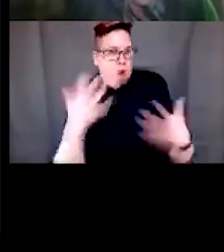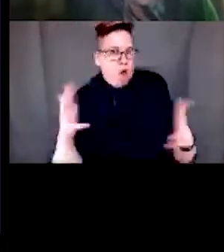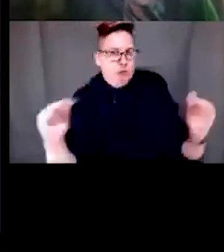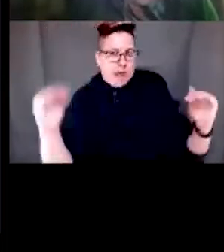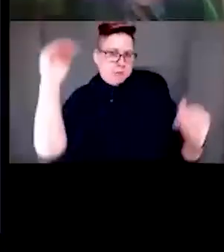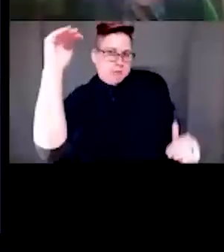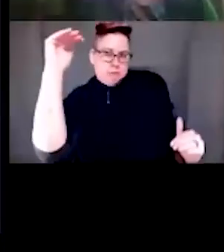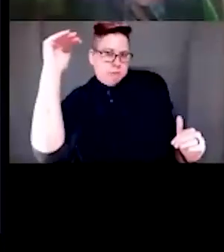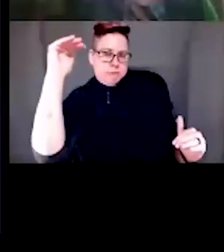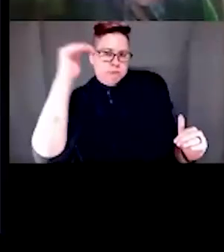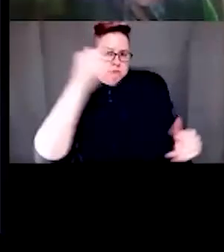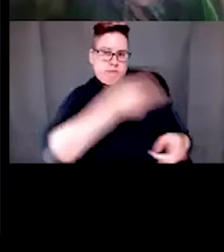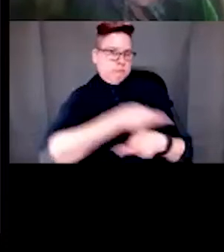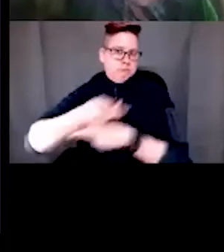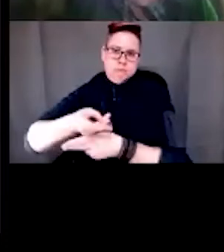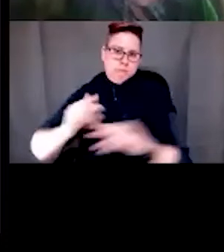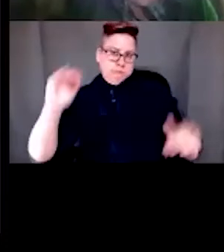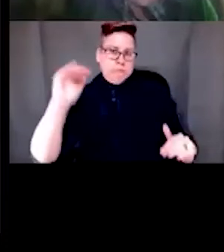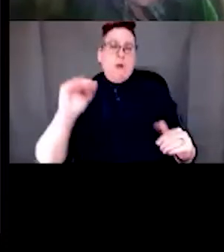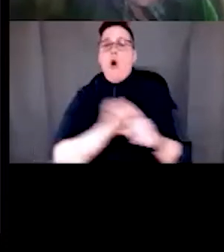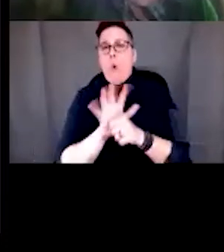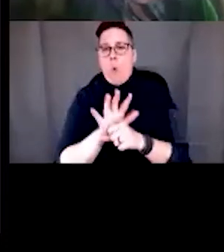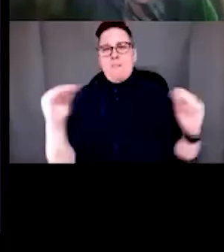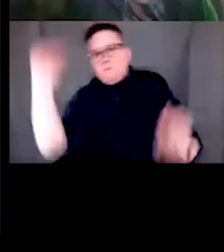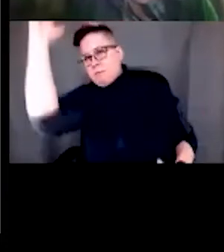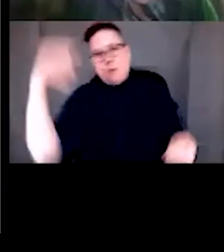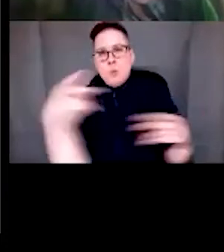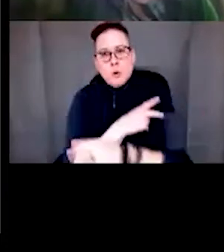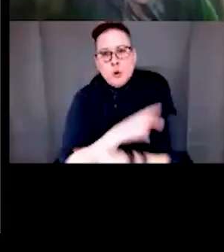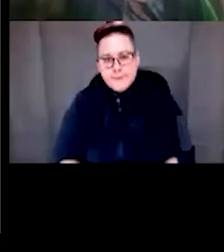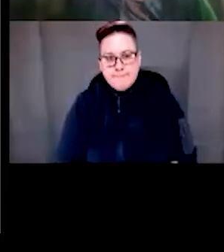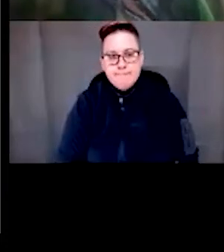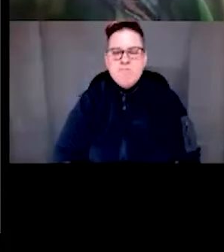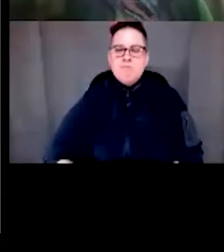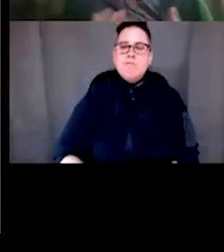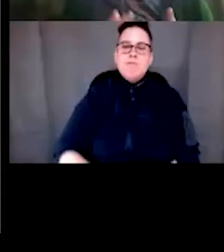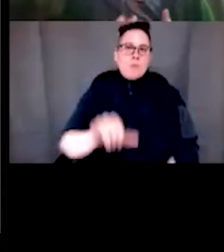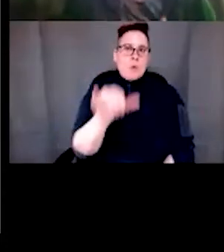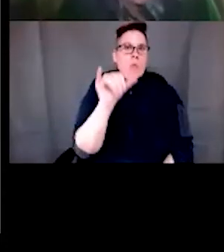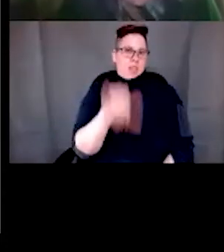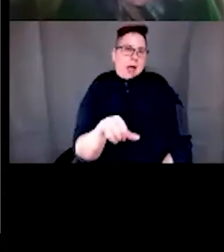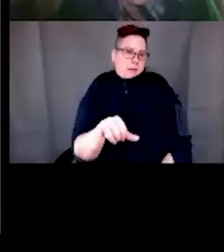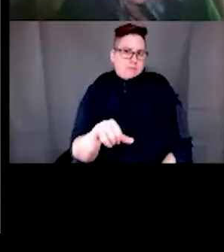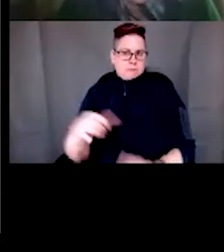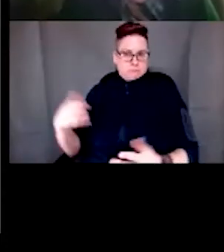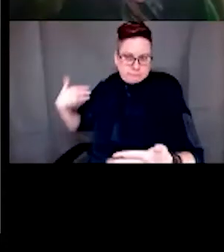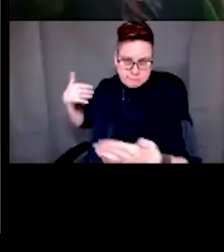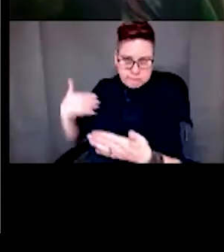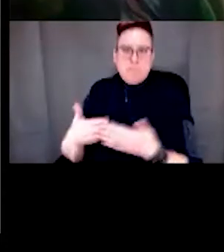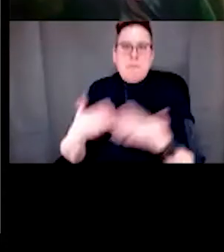the pandemic certainly has not helped. So that's kind of where we're at. What I want to look at